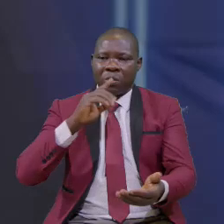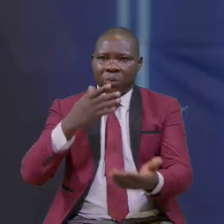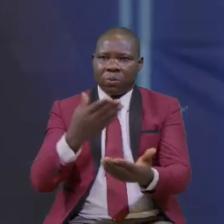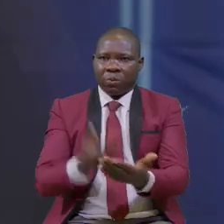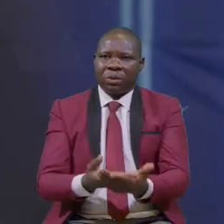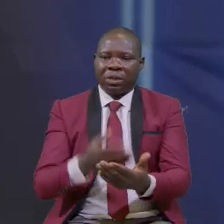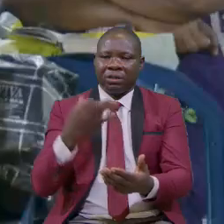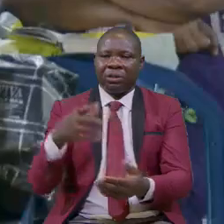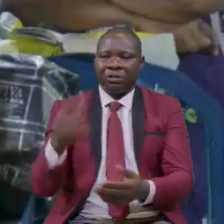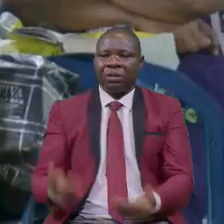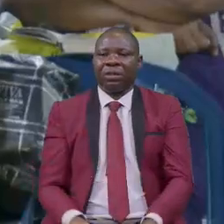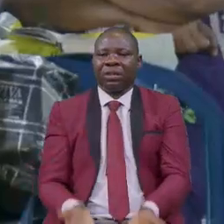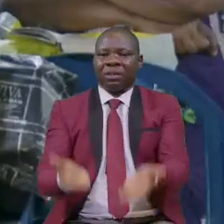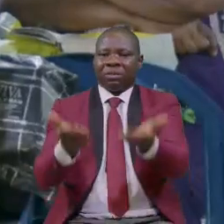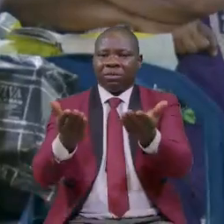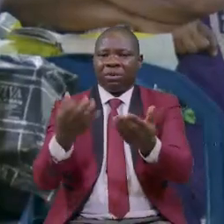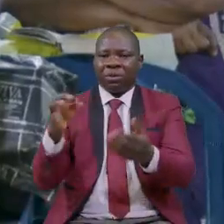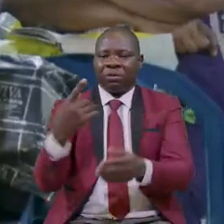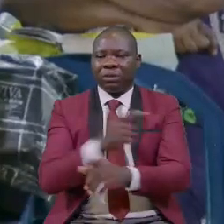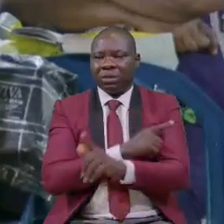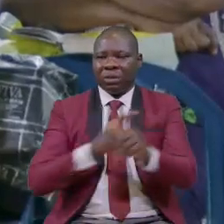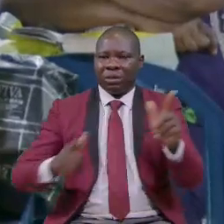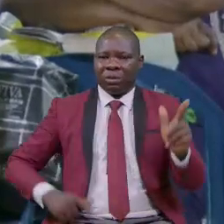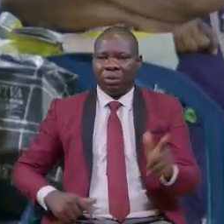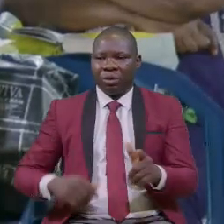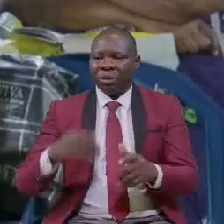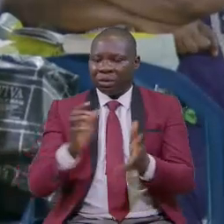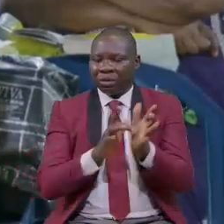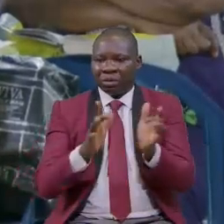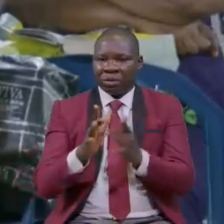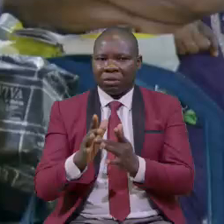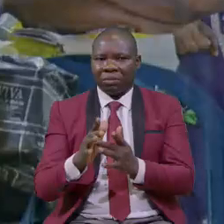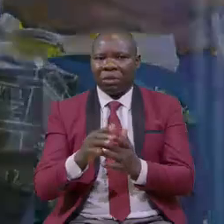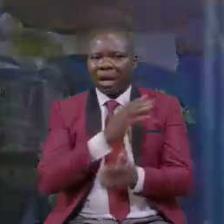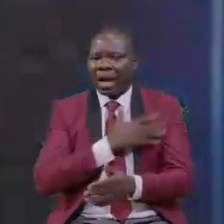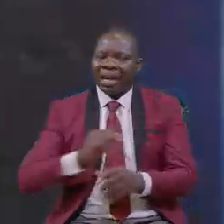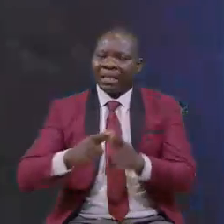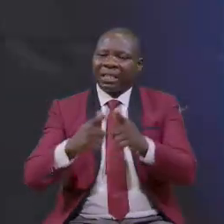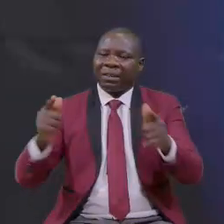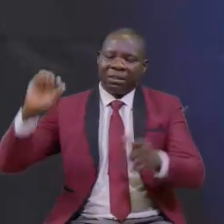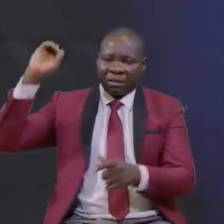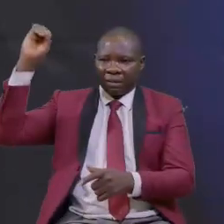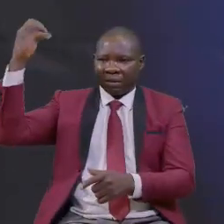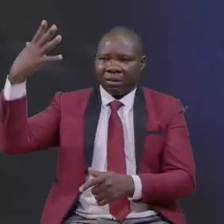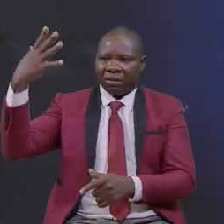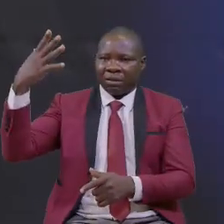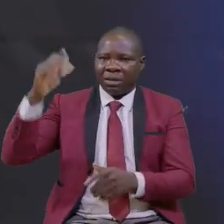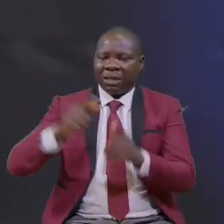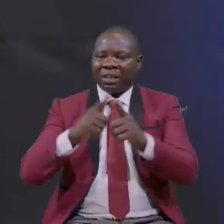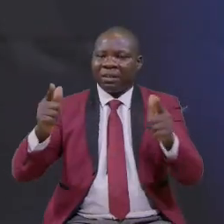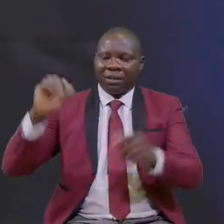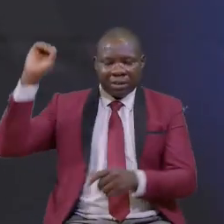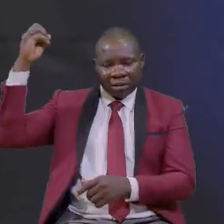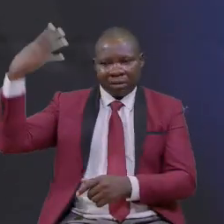resurrection of the Lord. Look at this, of the Lord Jesus, and great grace, great